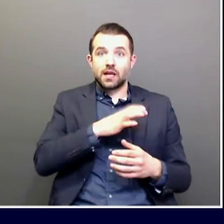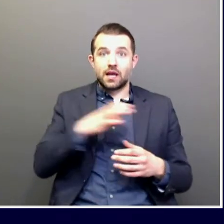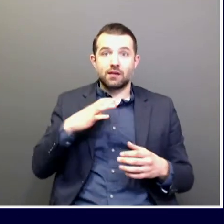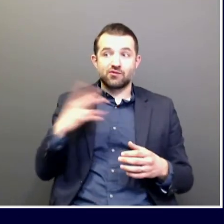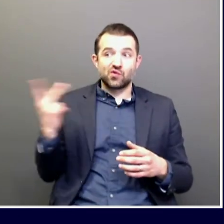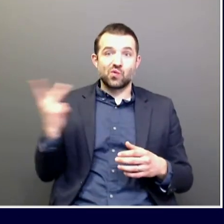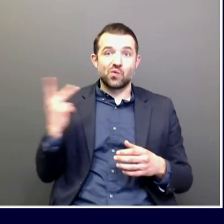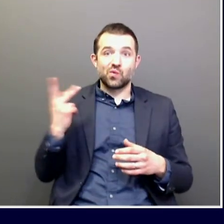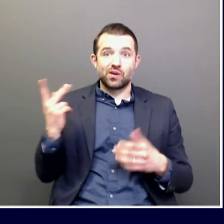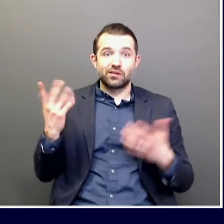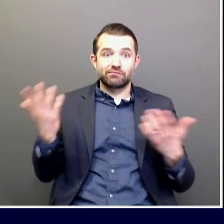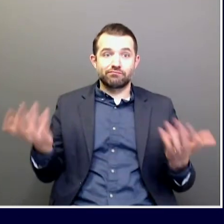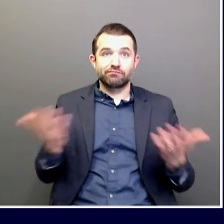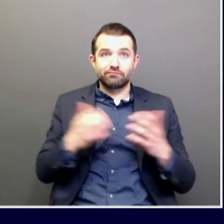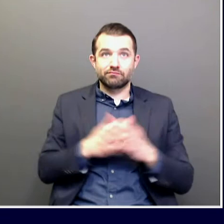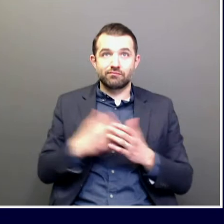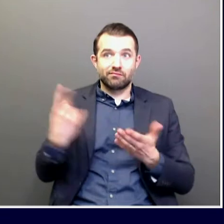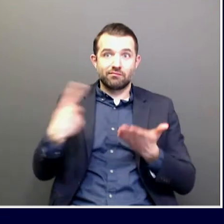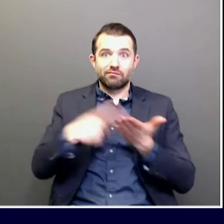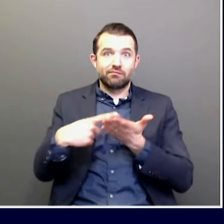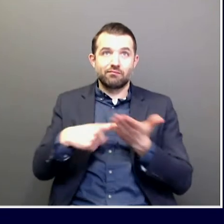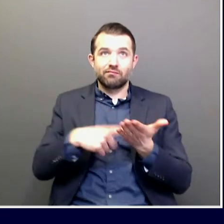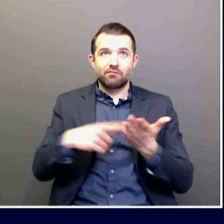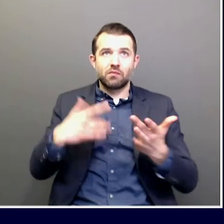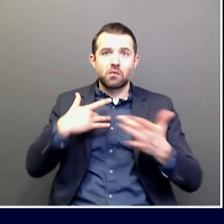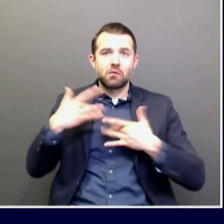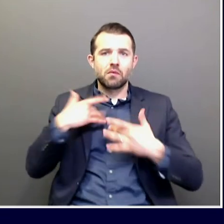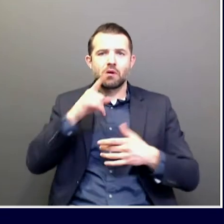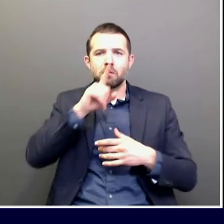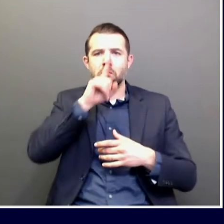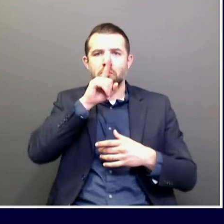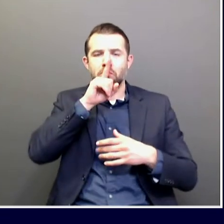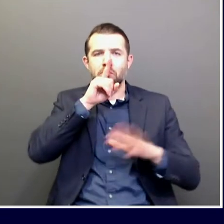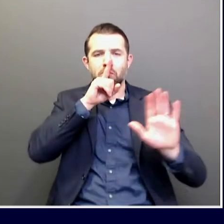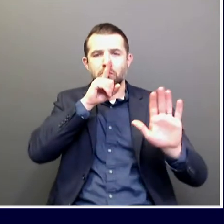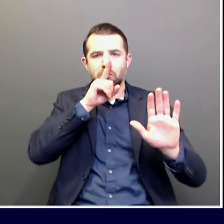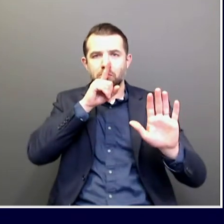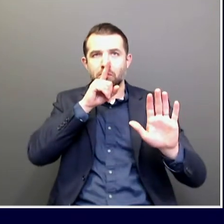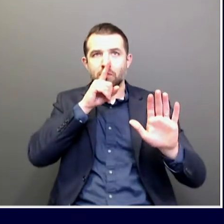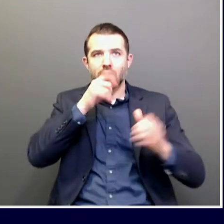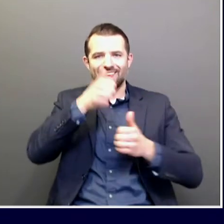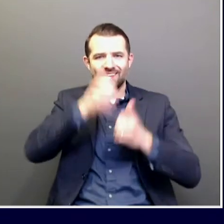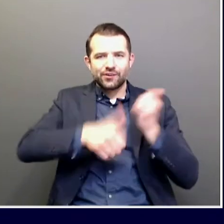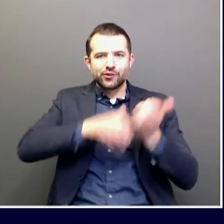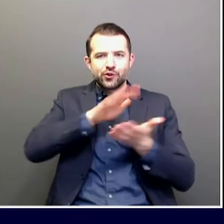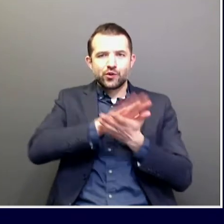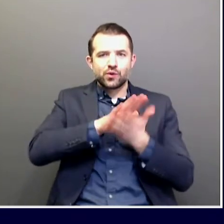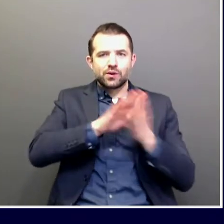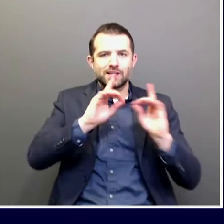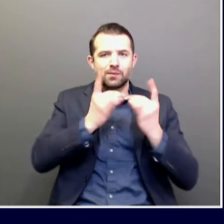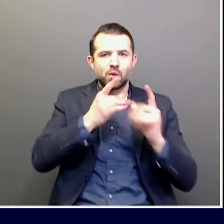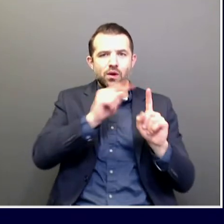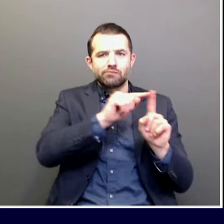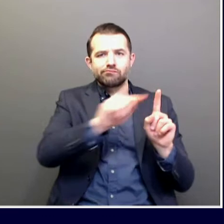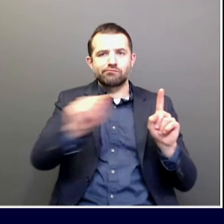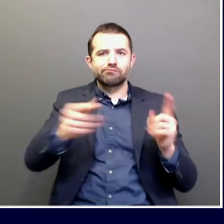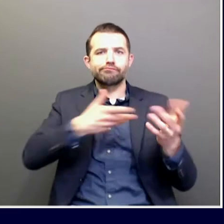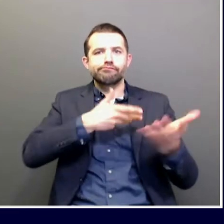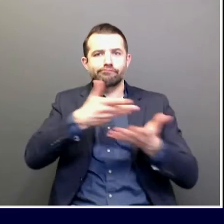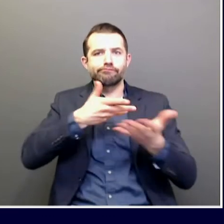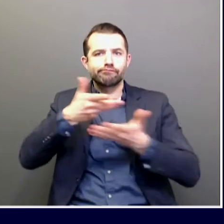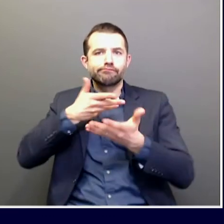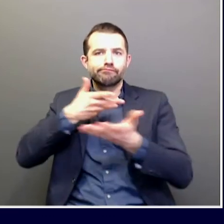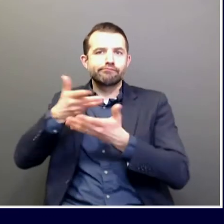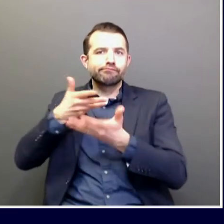So what we've been working with on schools and what I'm hoping to glean and talk about with leaders this week